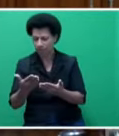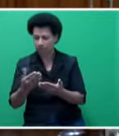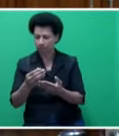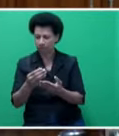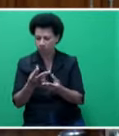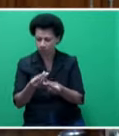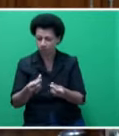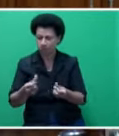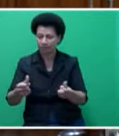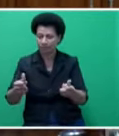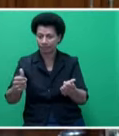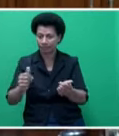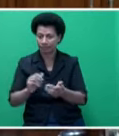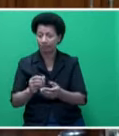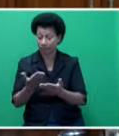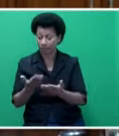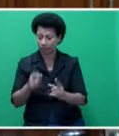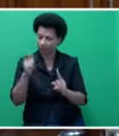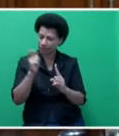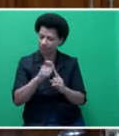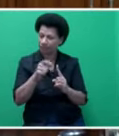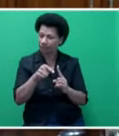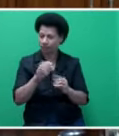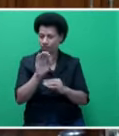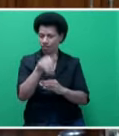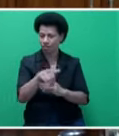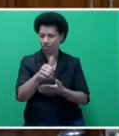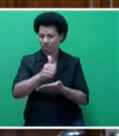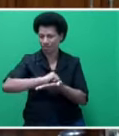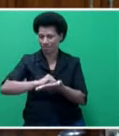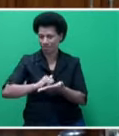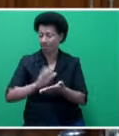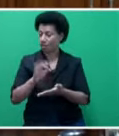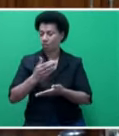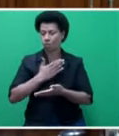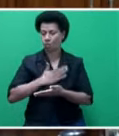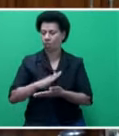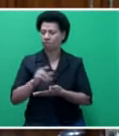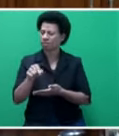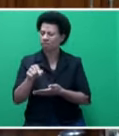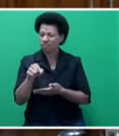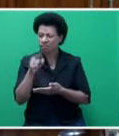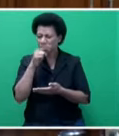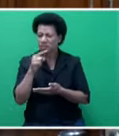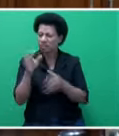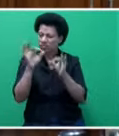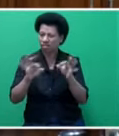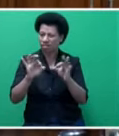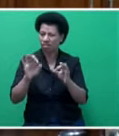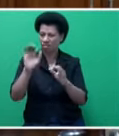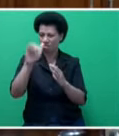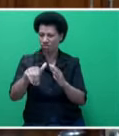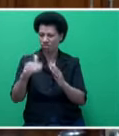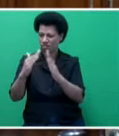Speaker, sir, this is specifically to homes, and the logic behind that is that we don't want people to lose the roof over their head. In a